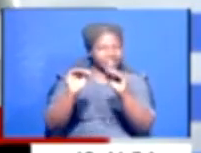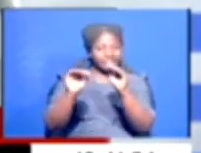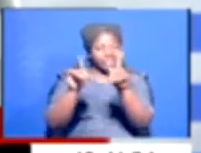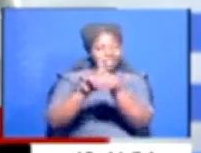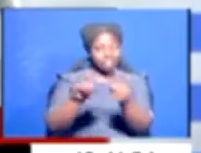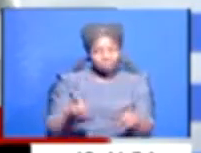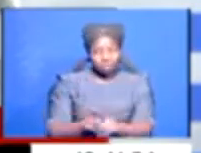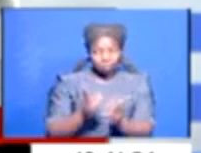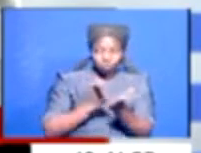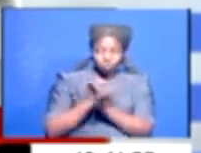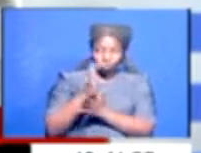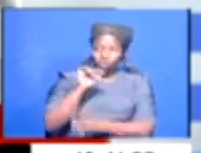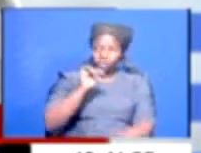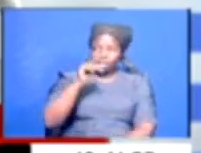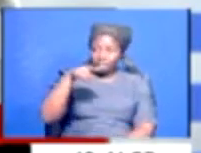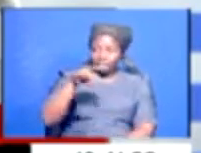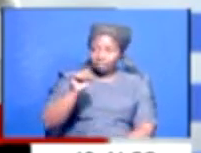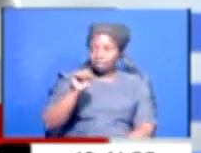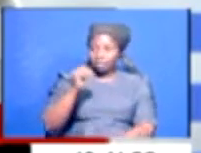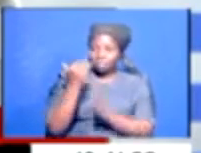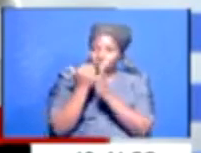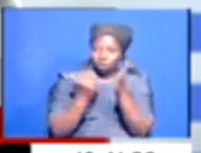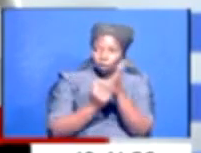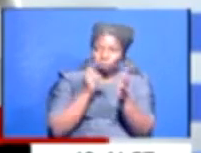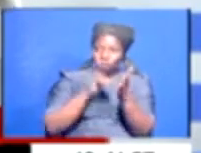we have learned in South Africa,